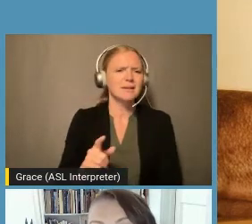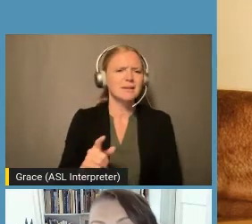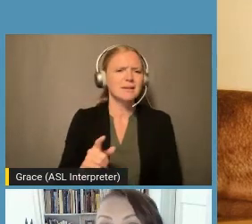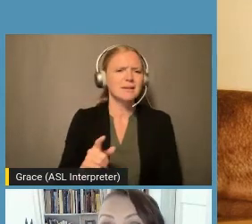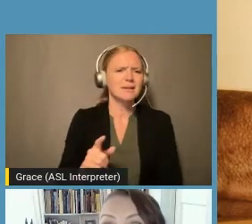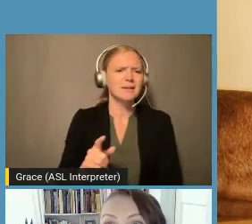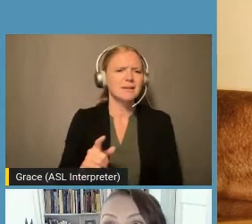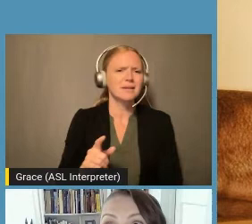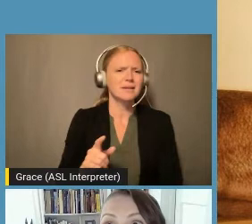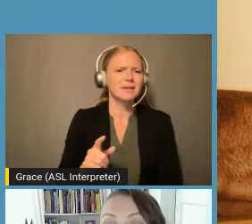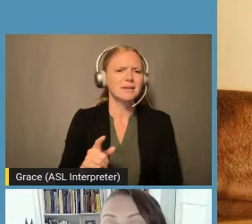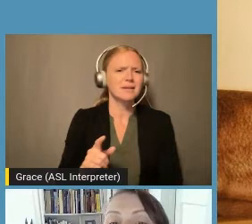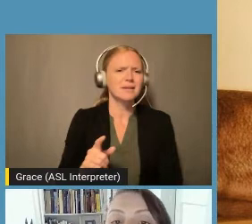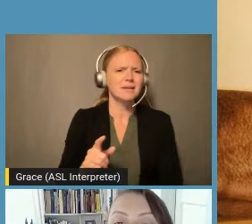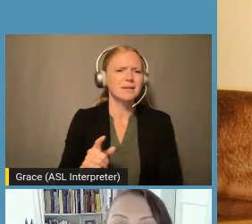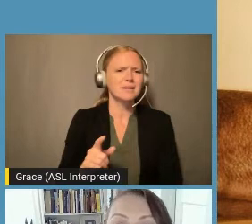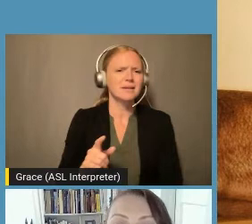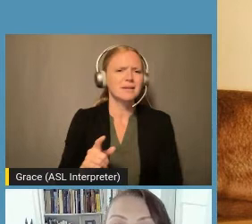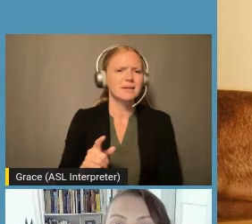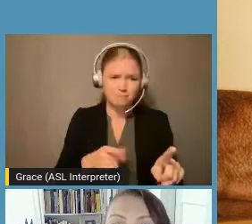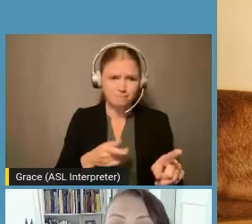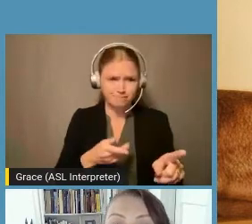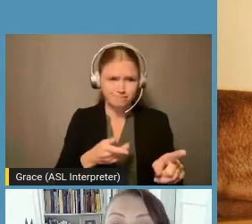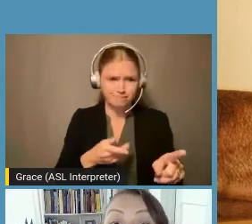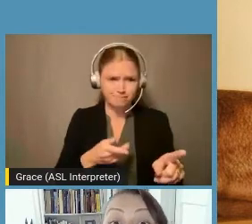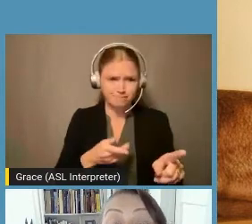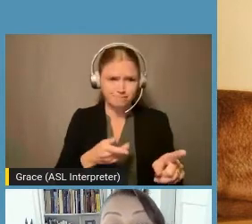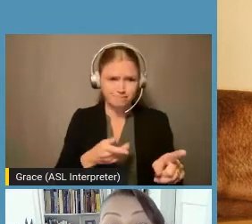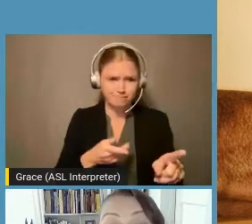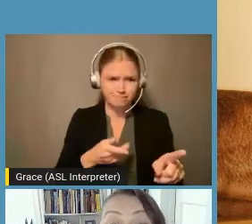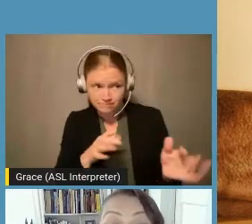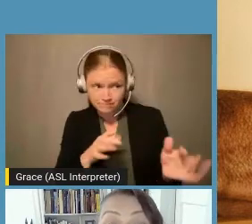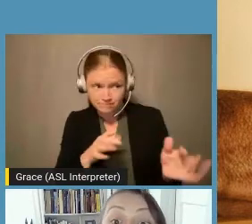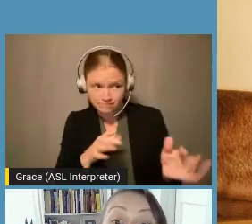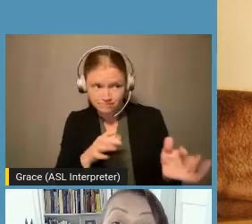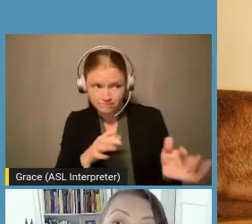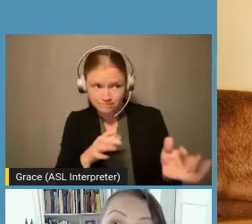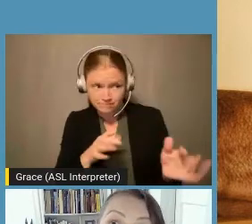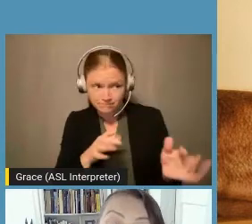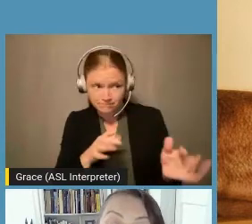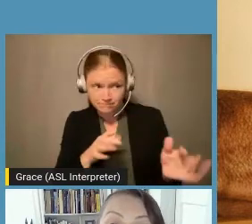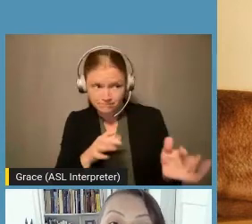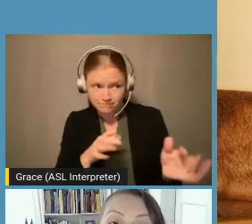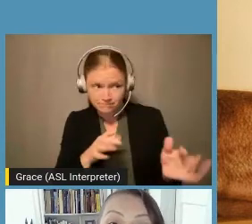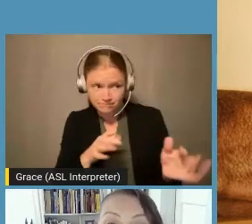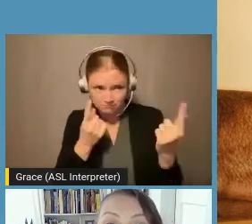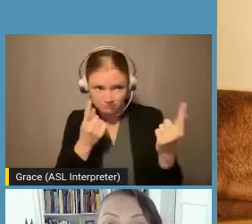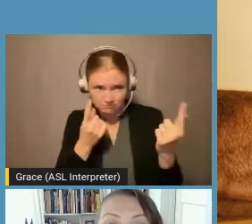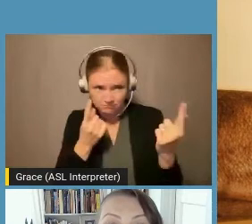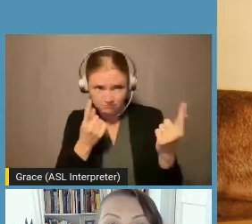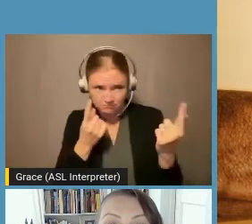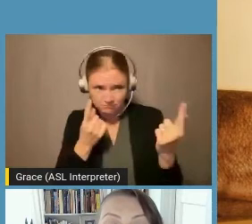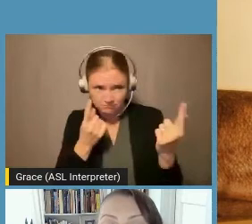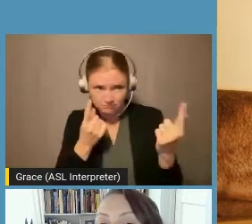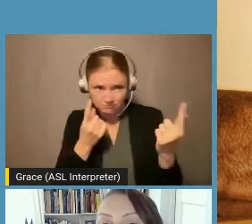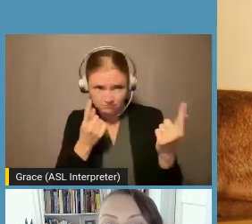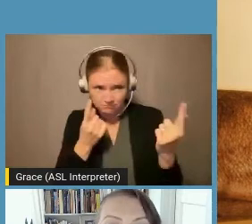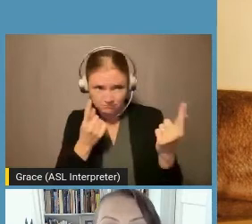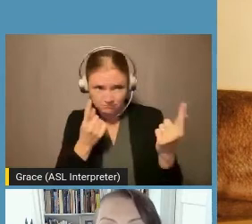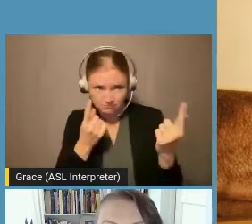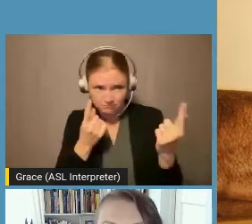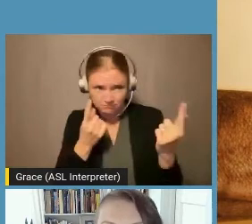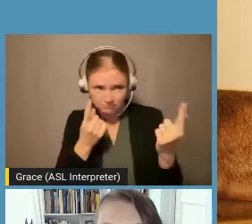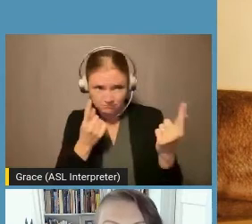who's agreed to help you, so that your project keeps moving forward. And if that person can't live up to that commitment, that they have a